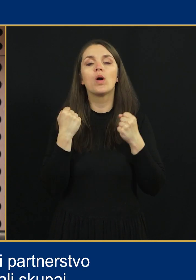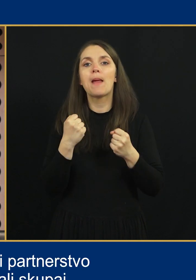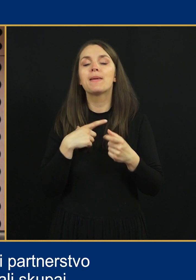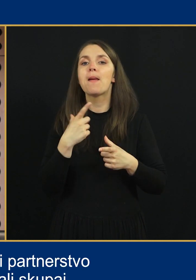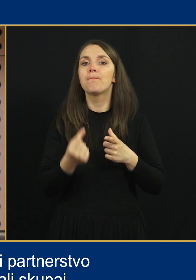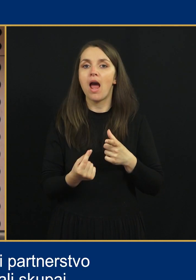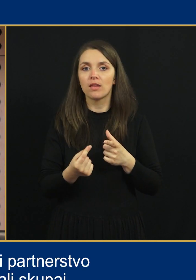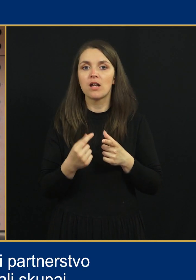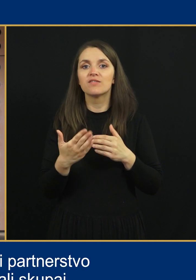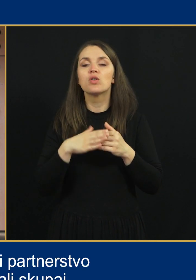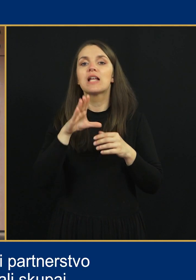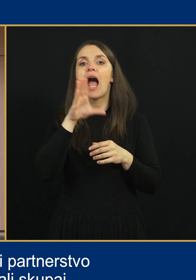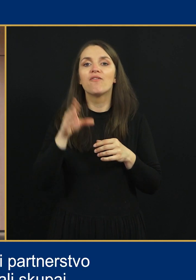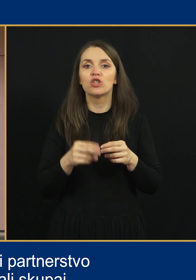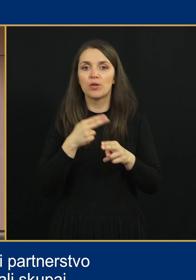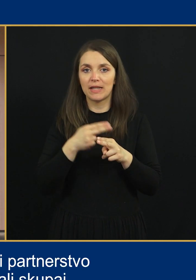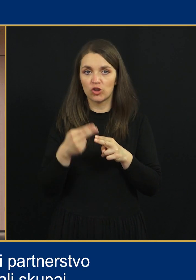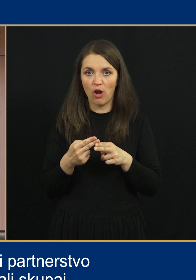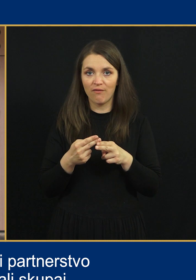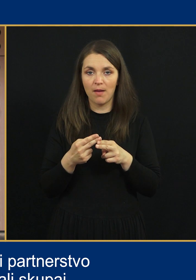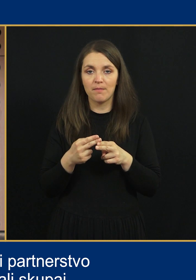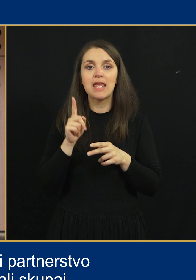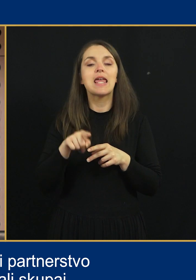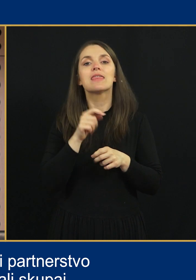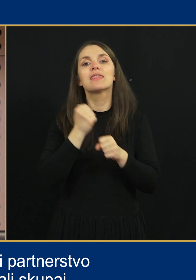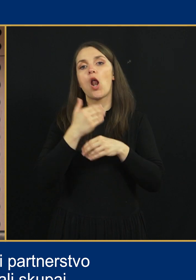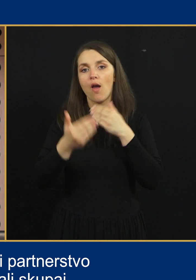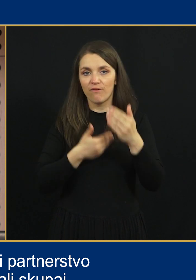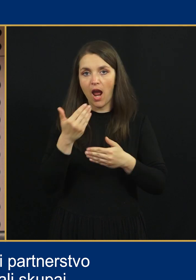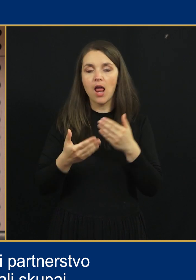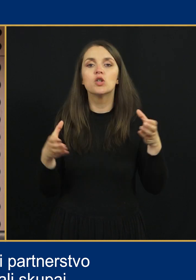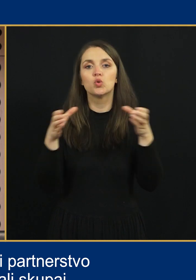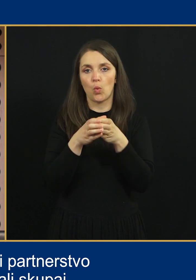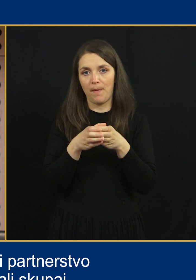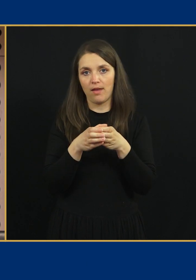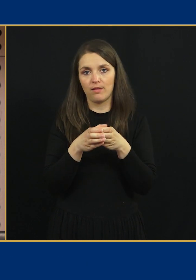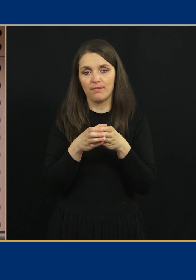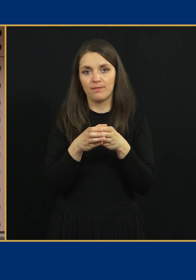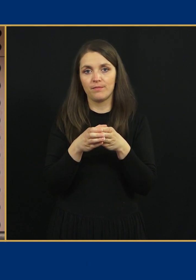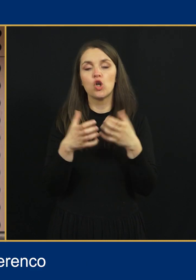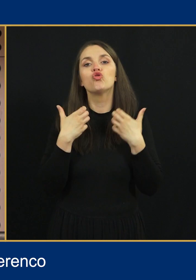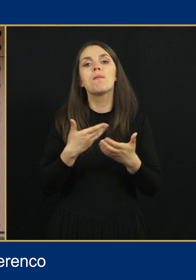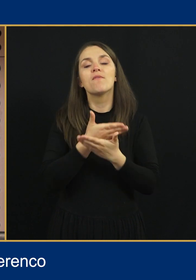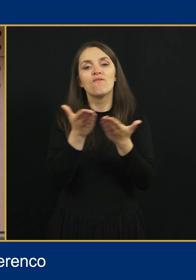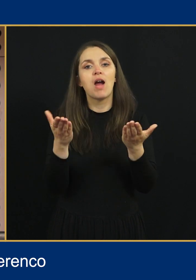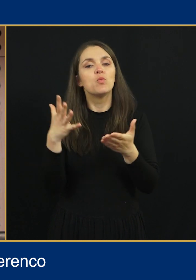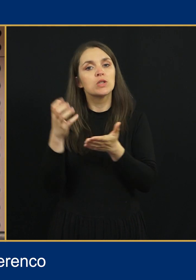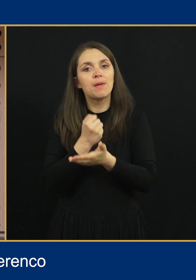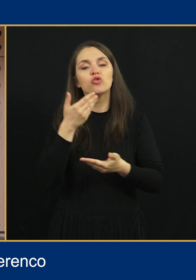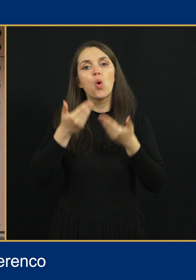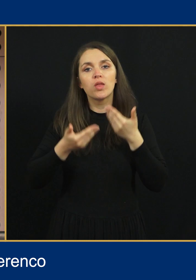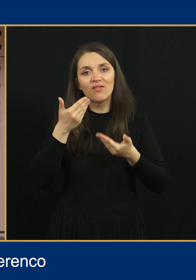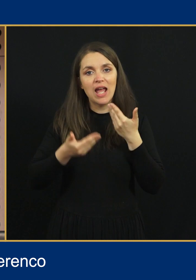okrepili partnerstvo z afriškimi državami in delovali skupaj. Želim vam